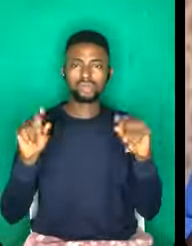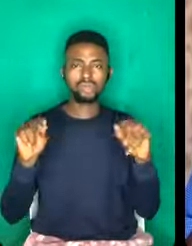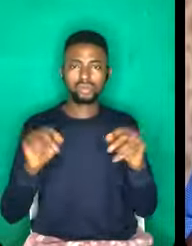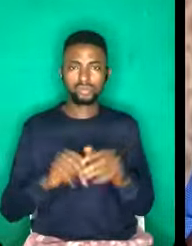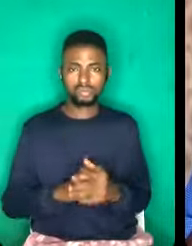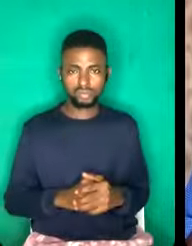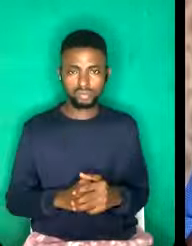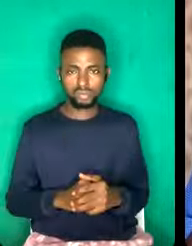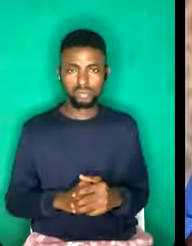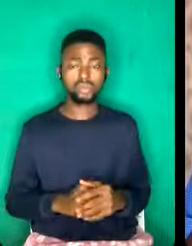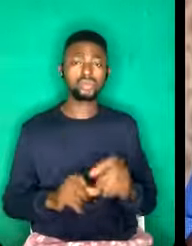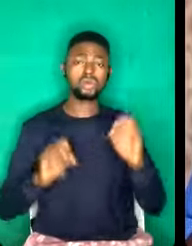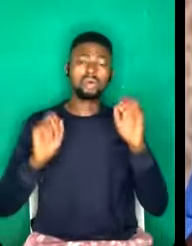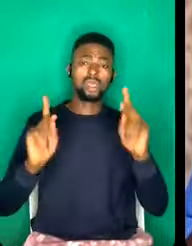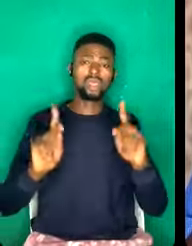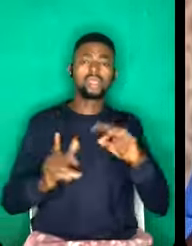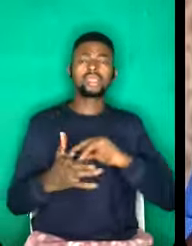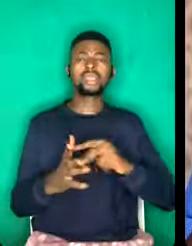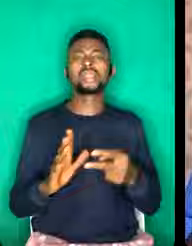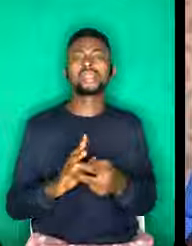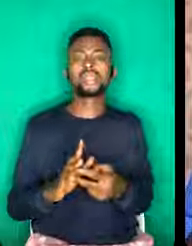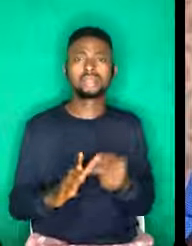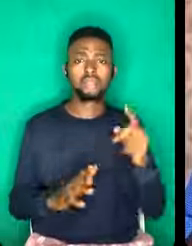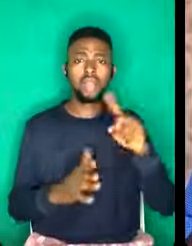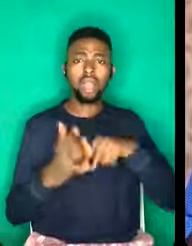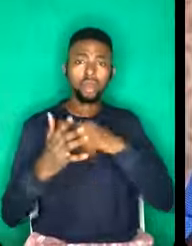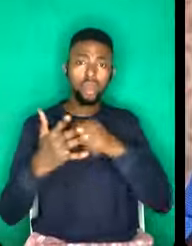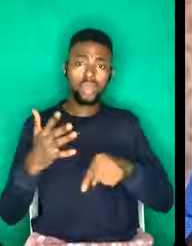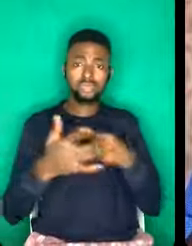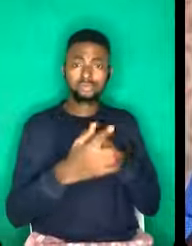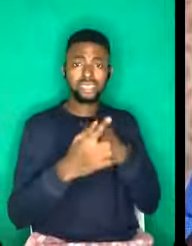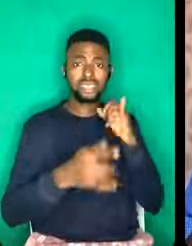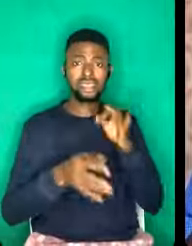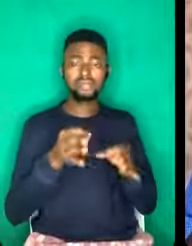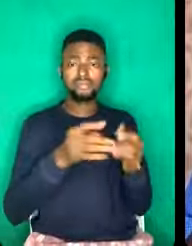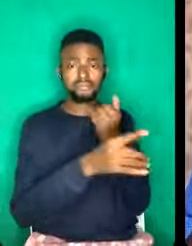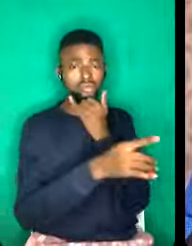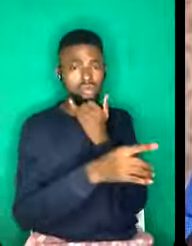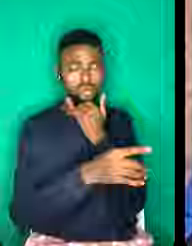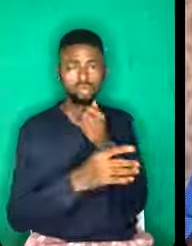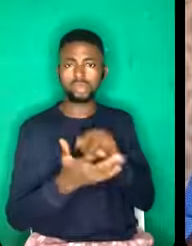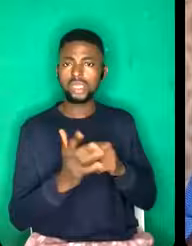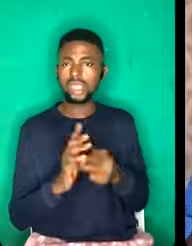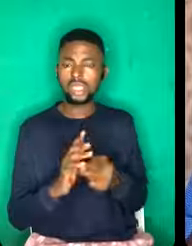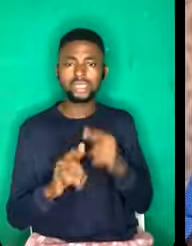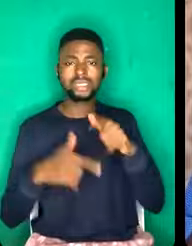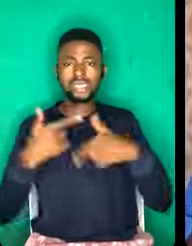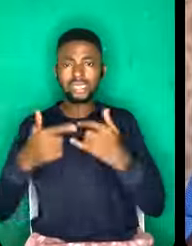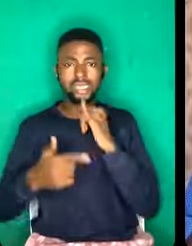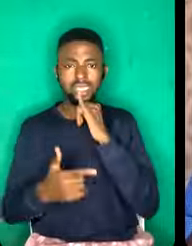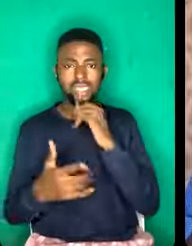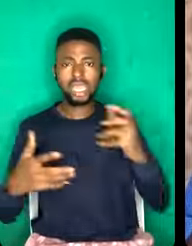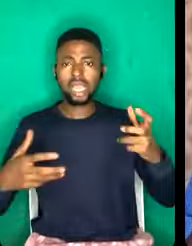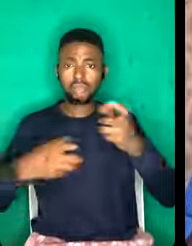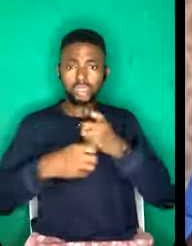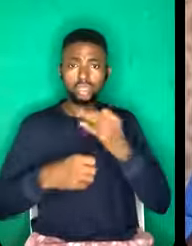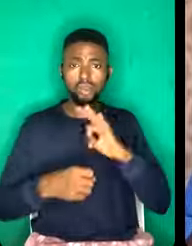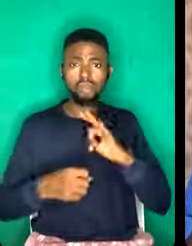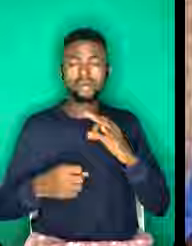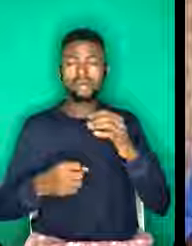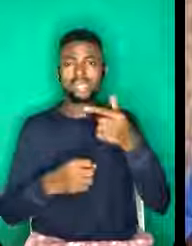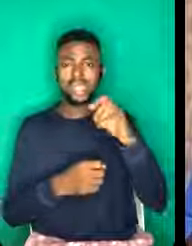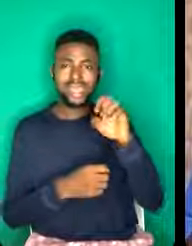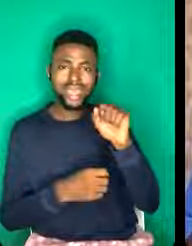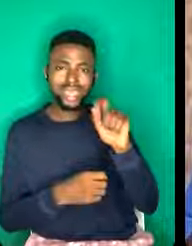Okay, so that means, correct me if I'm wrong, sign language is a combination of gestures, visuals,